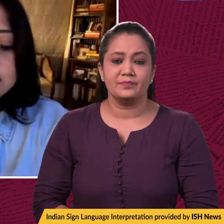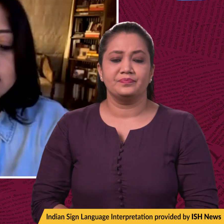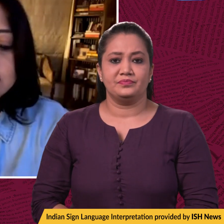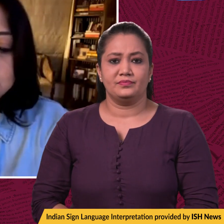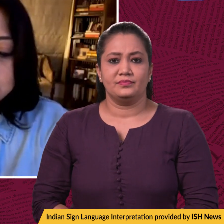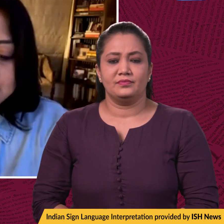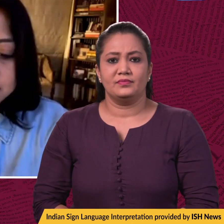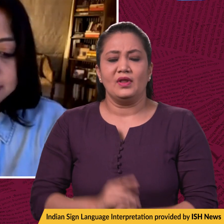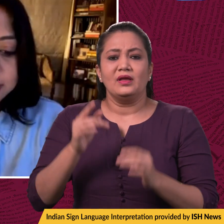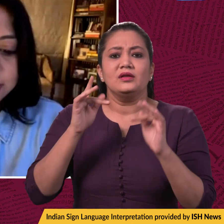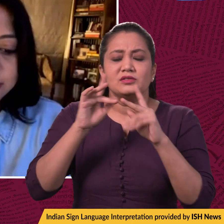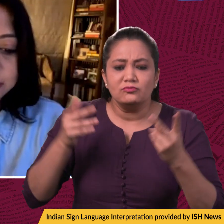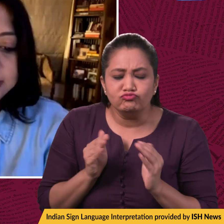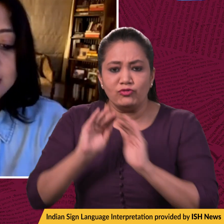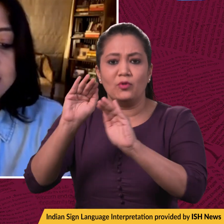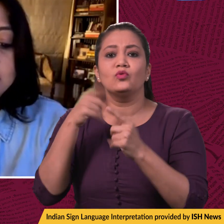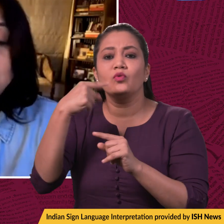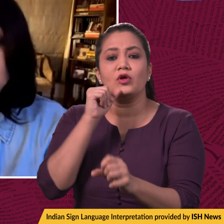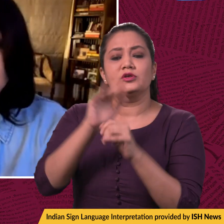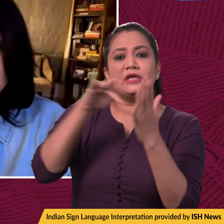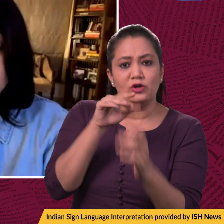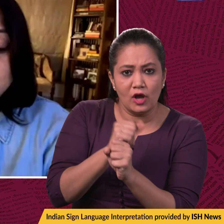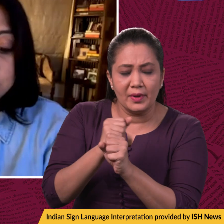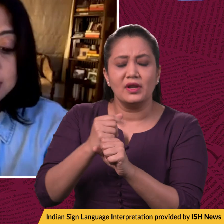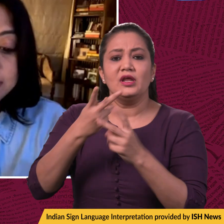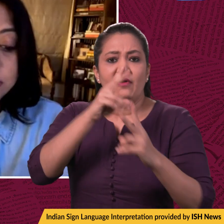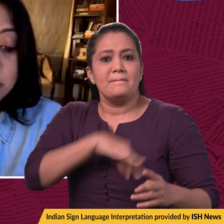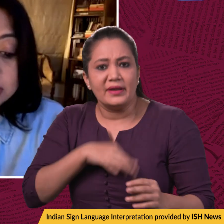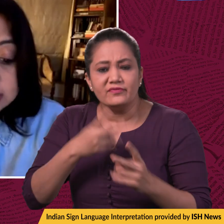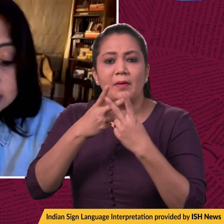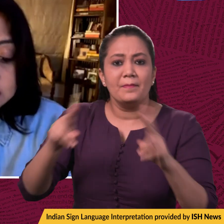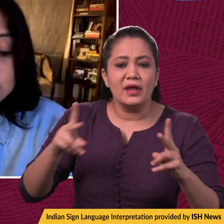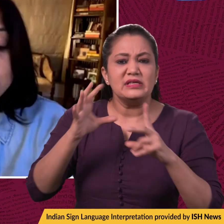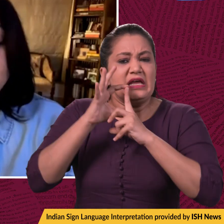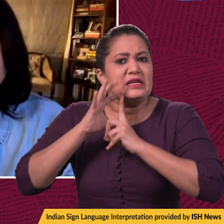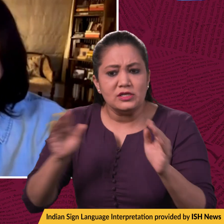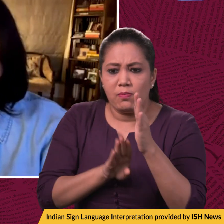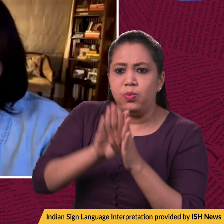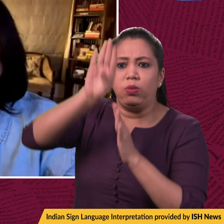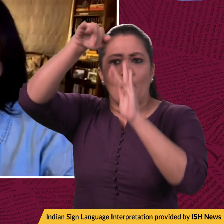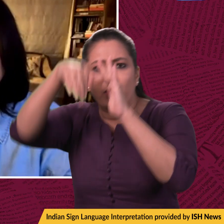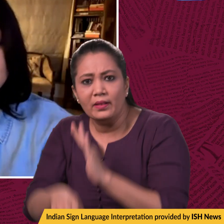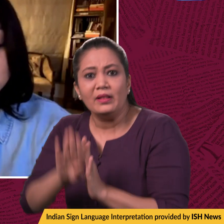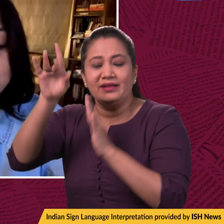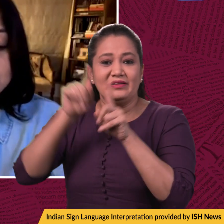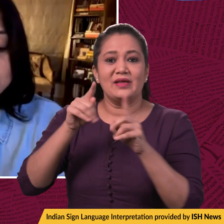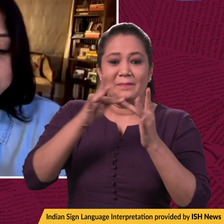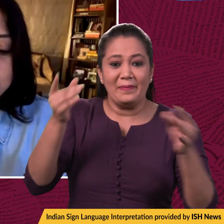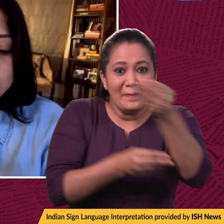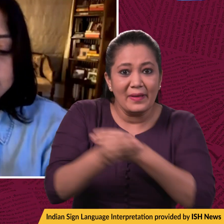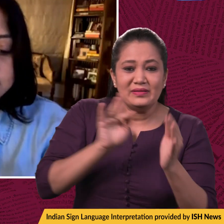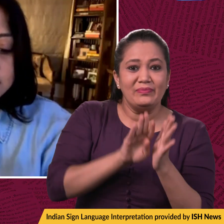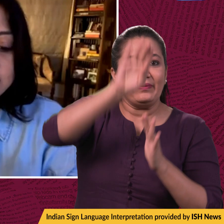say this currency will be backed by the central government, and apart from other benefits, it won't have the volatility which is normally associated with